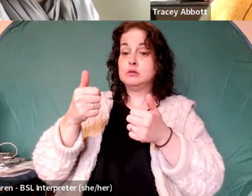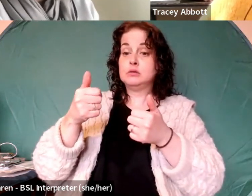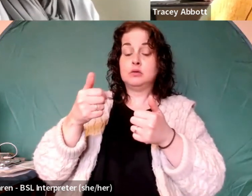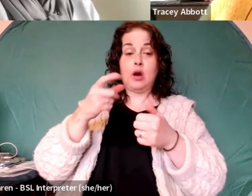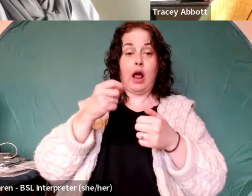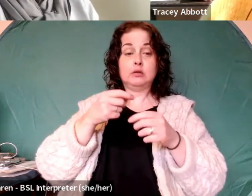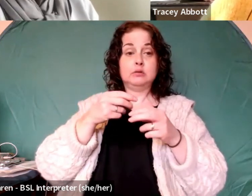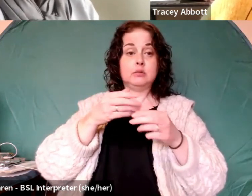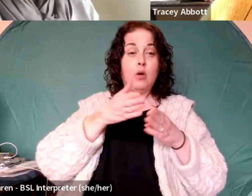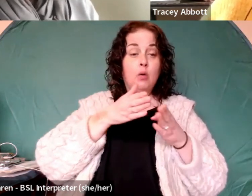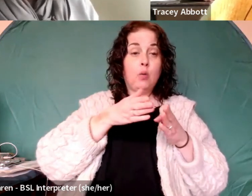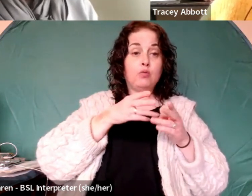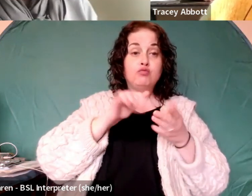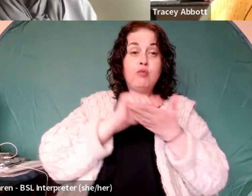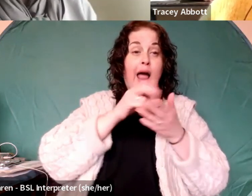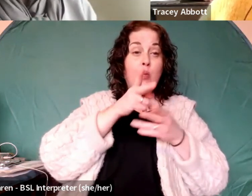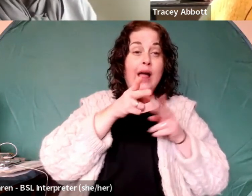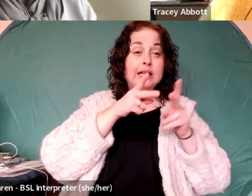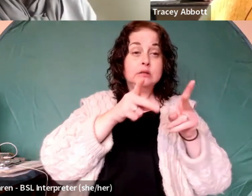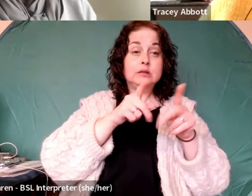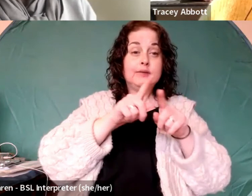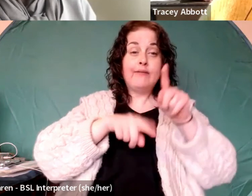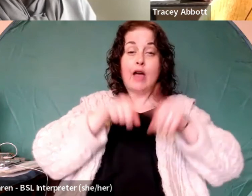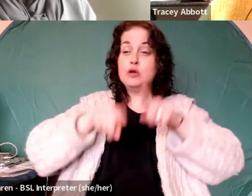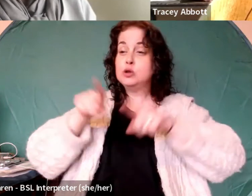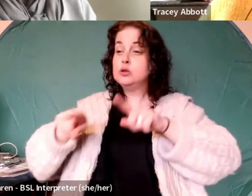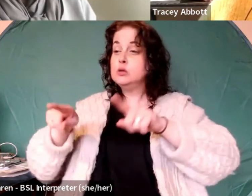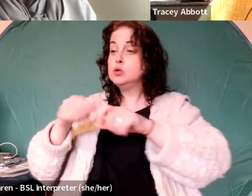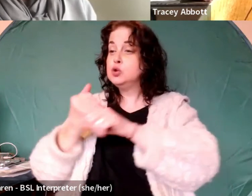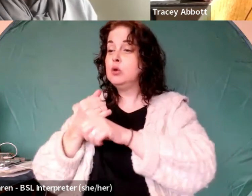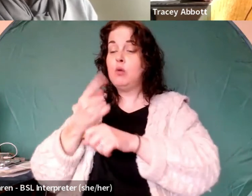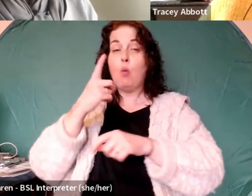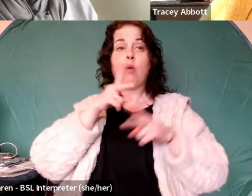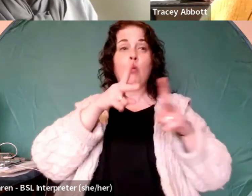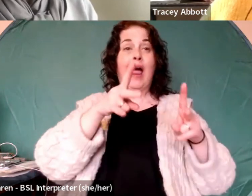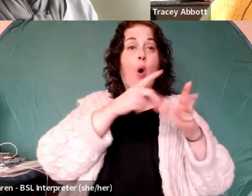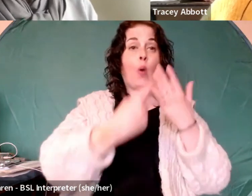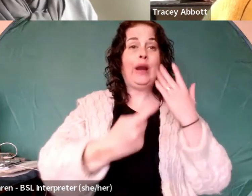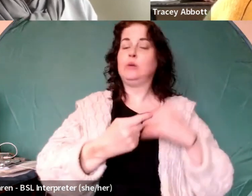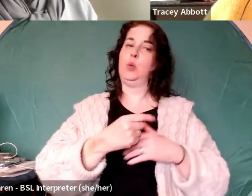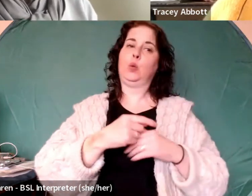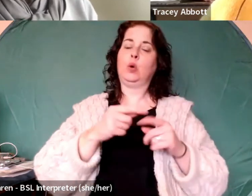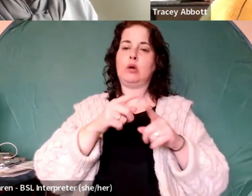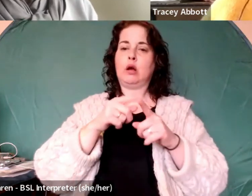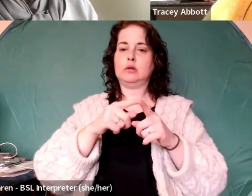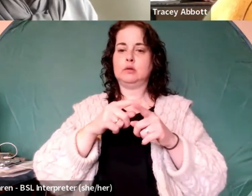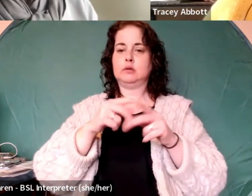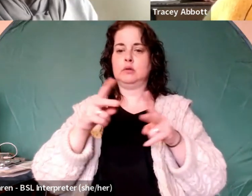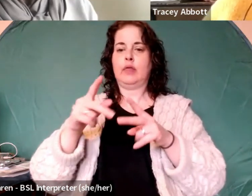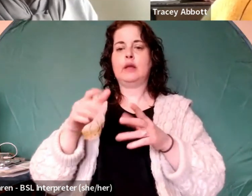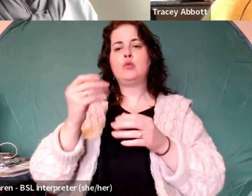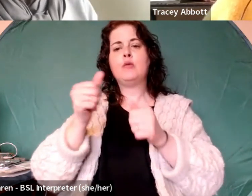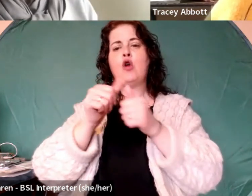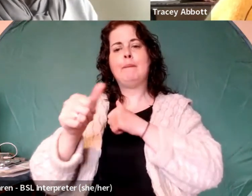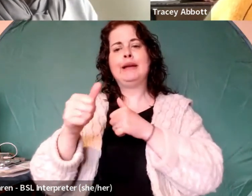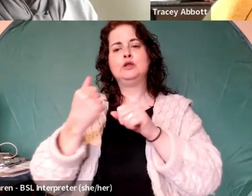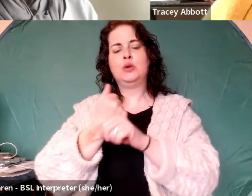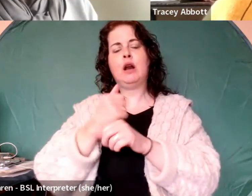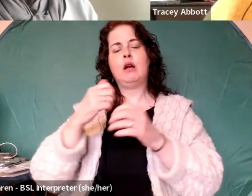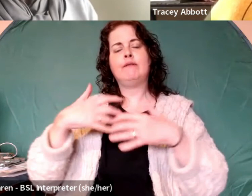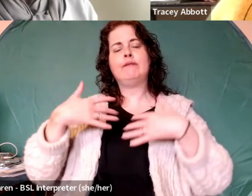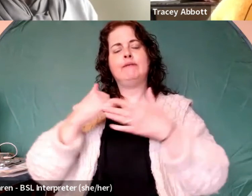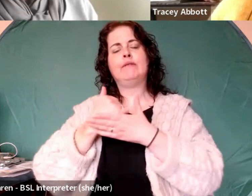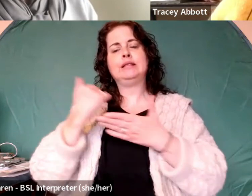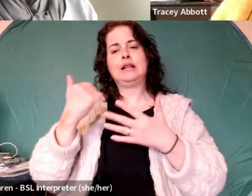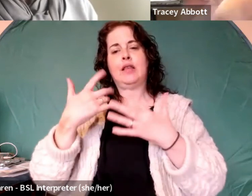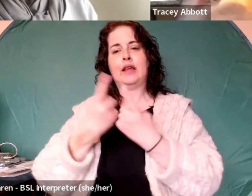thing. There's lots of right ways of doing things. There's not just the one way that we've always done. There's some companies doing amazing things, Jane. You would have seen them. They come